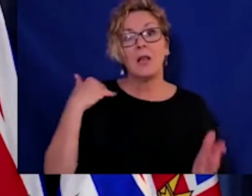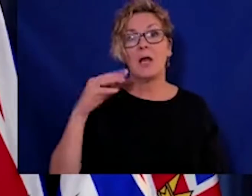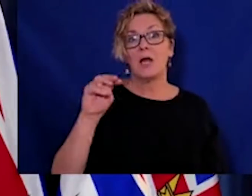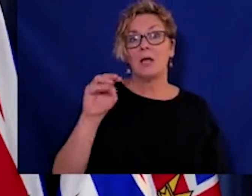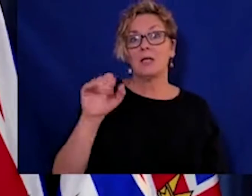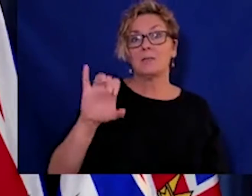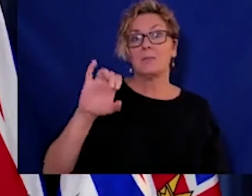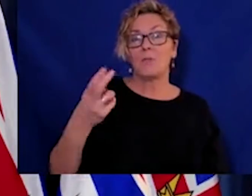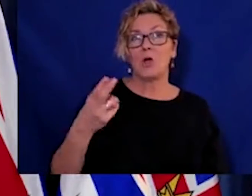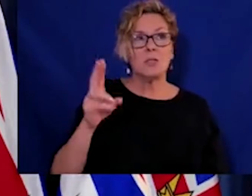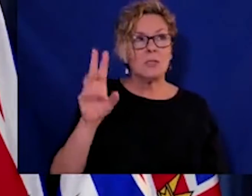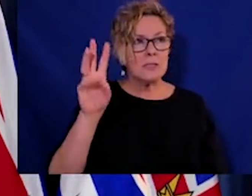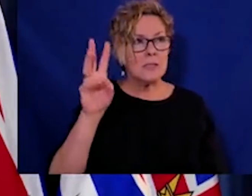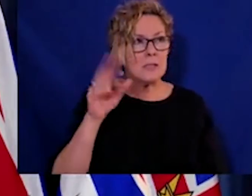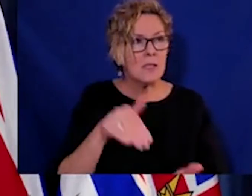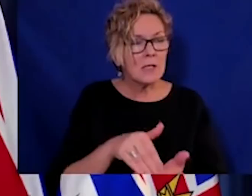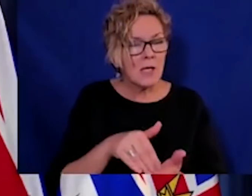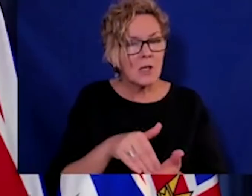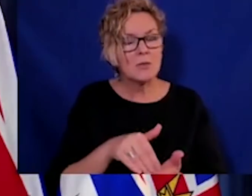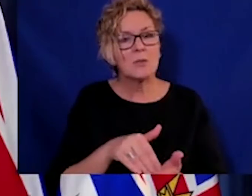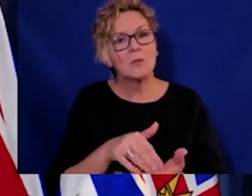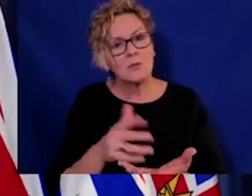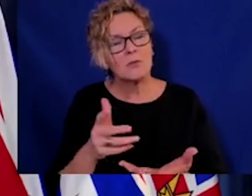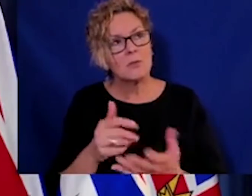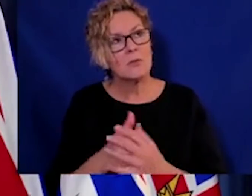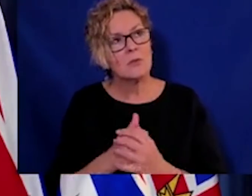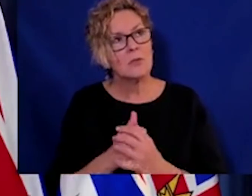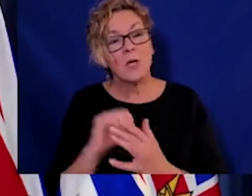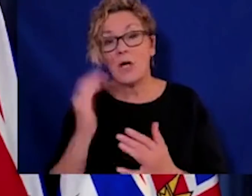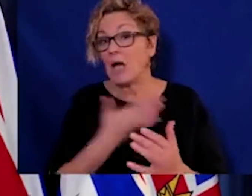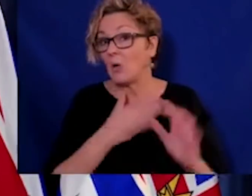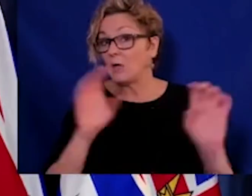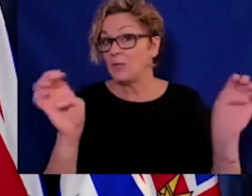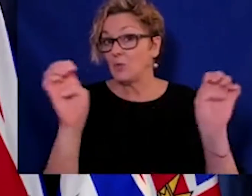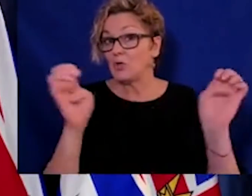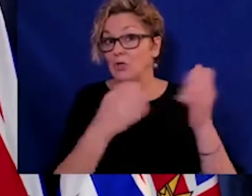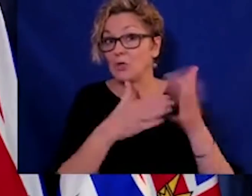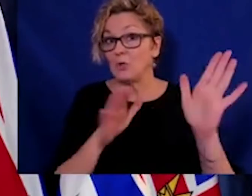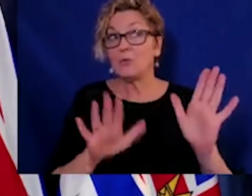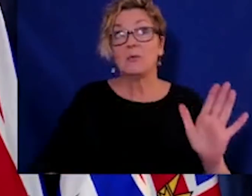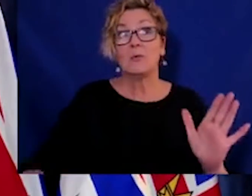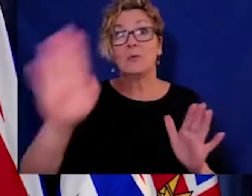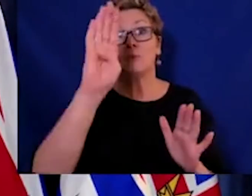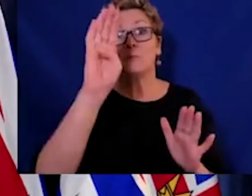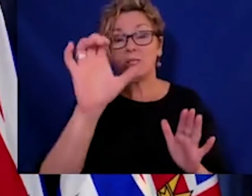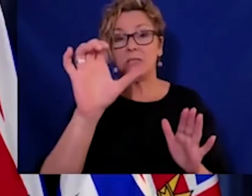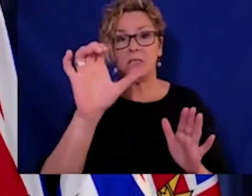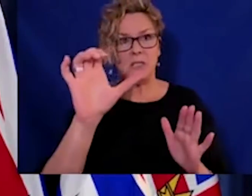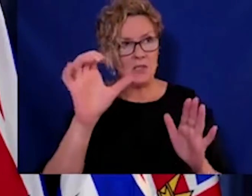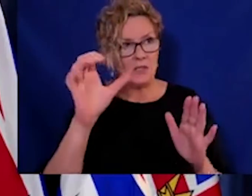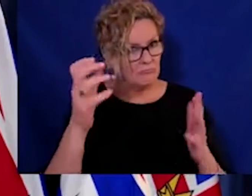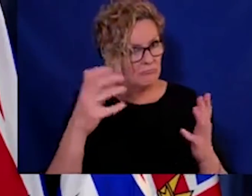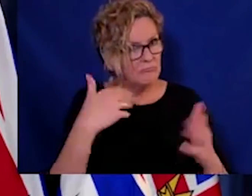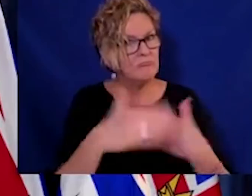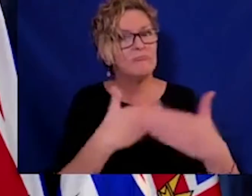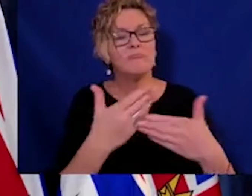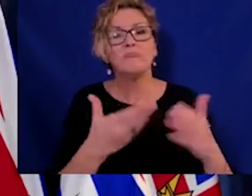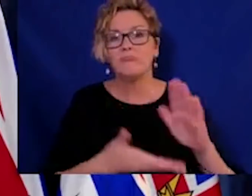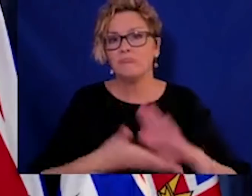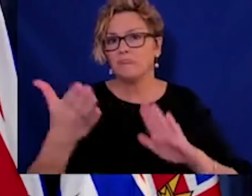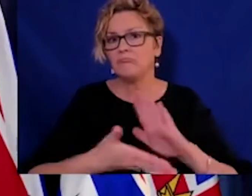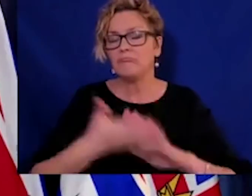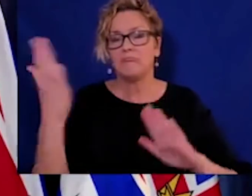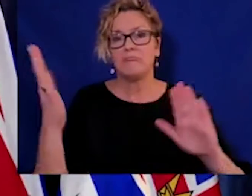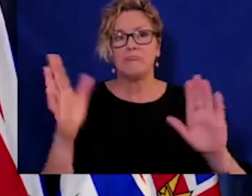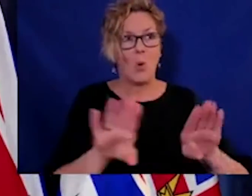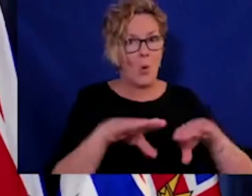rooms these days. And all I can say, I continue to say, is that our emergency rooms in BC are there to serve you if you need